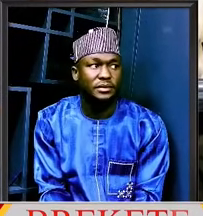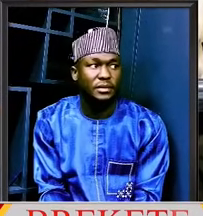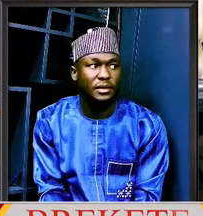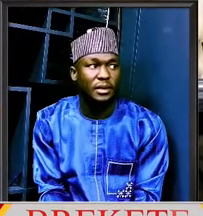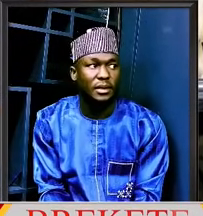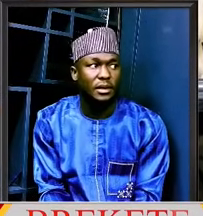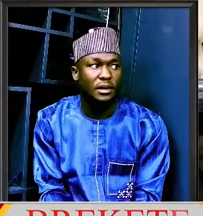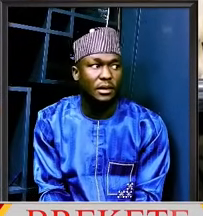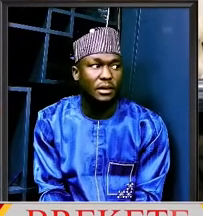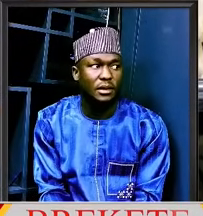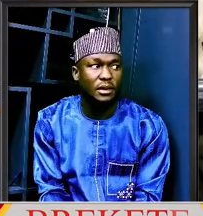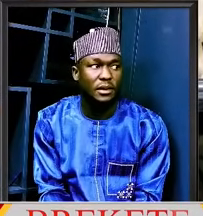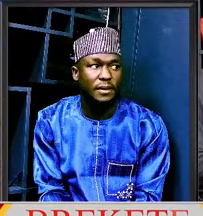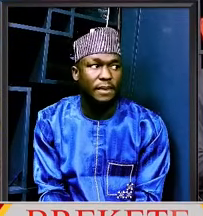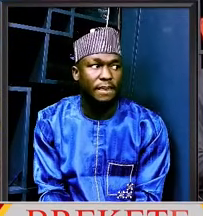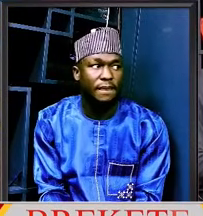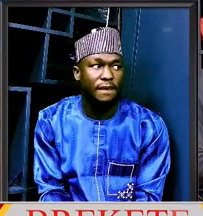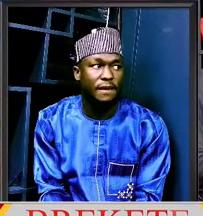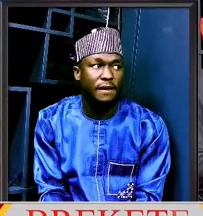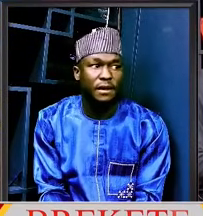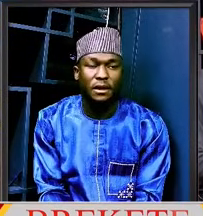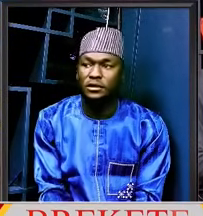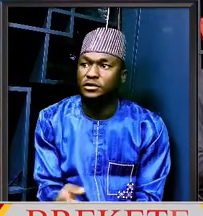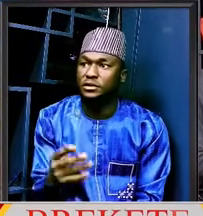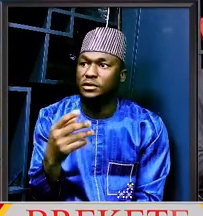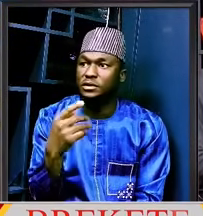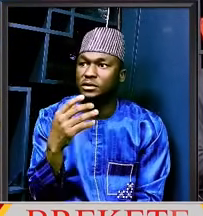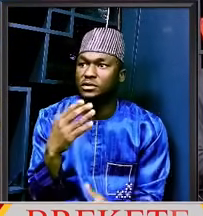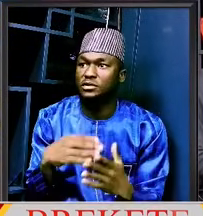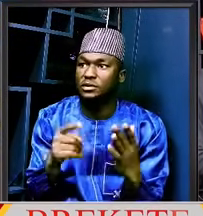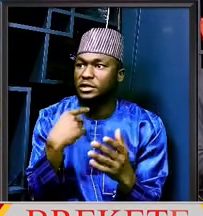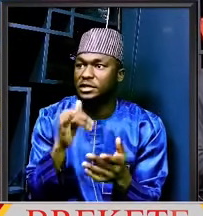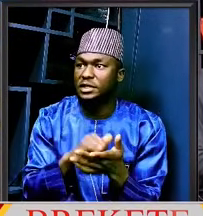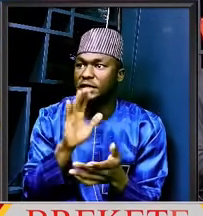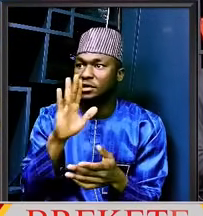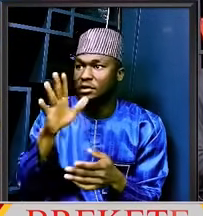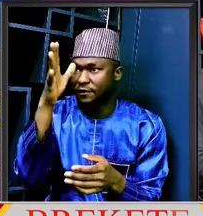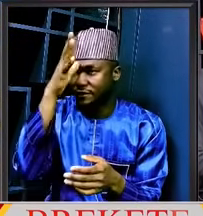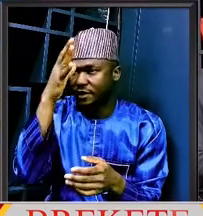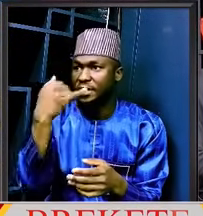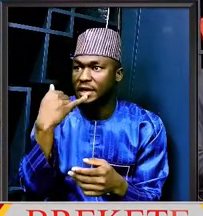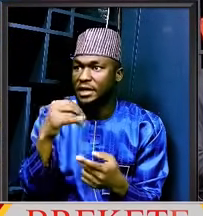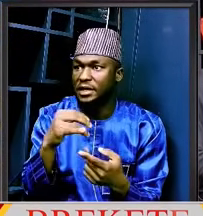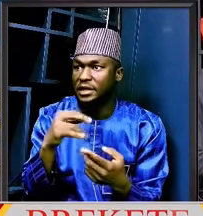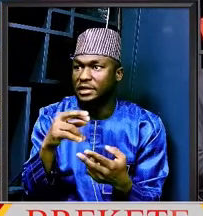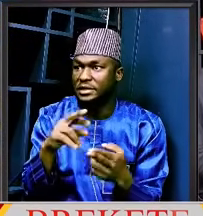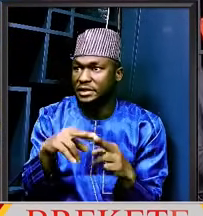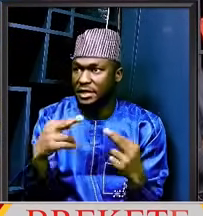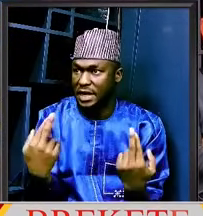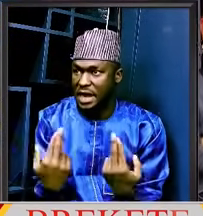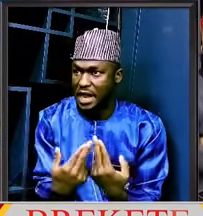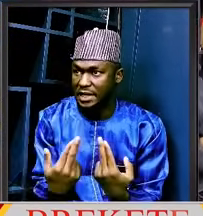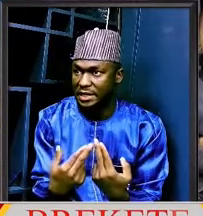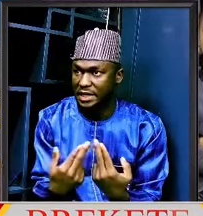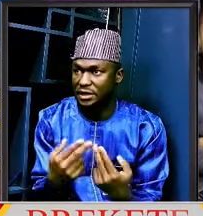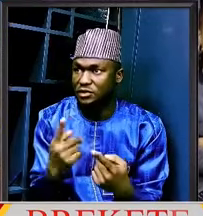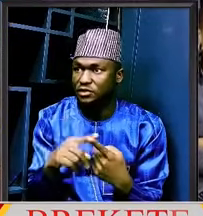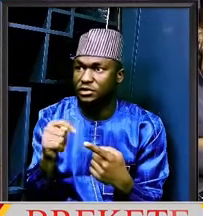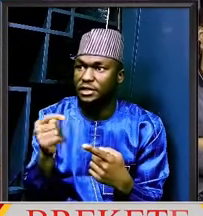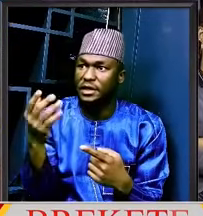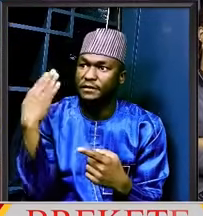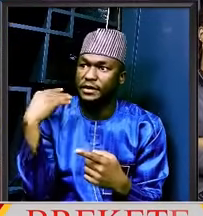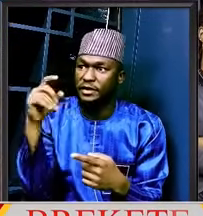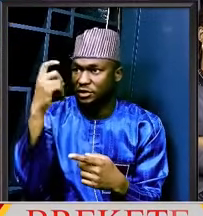father is related to the first governor of Benue State. Yes, sir. Aperaku. That's my family, sir.